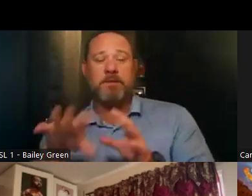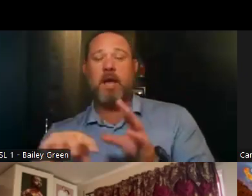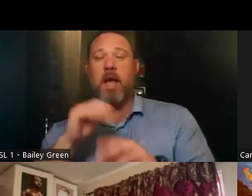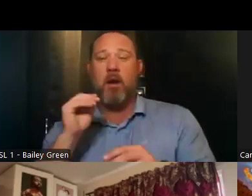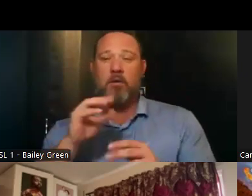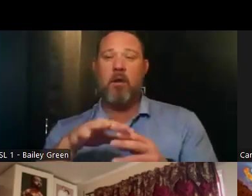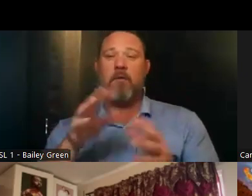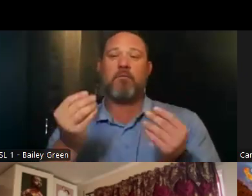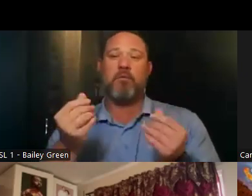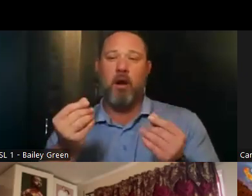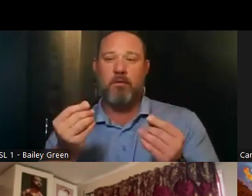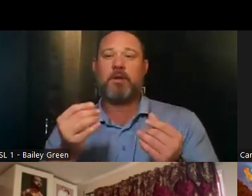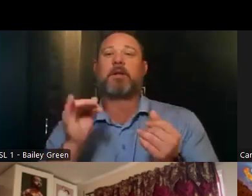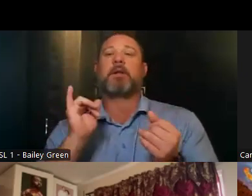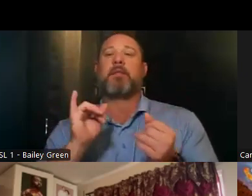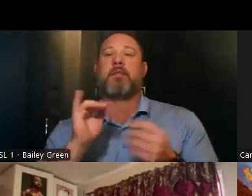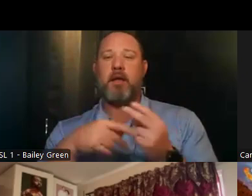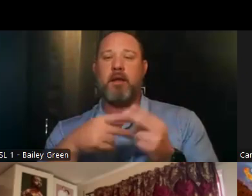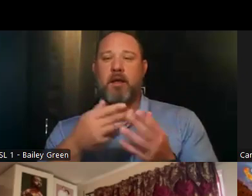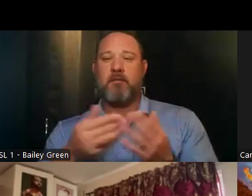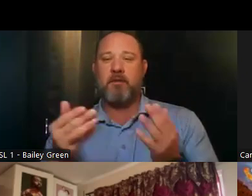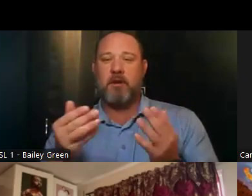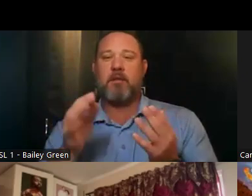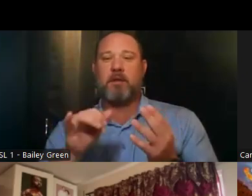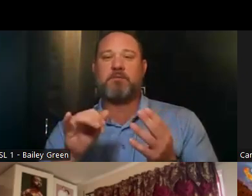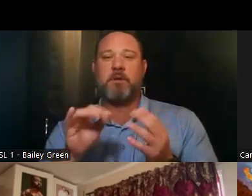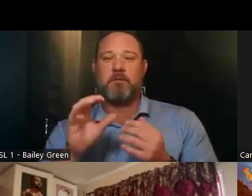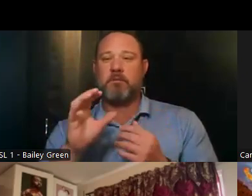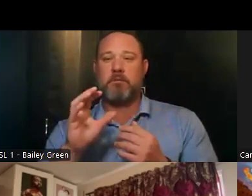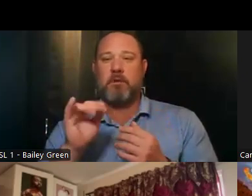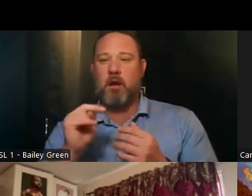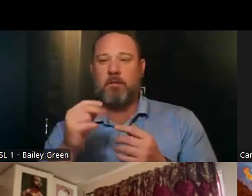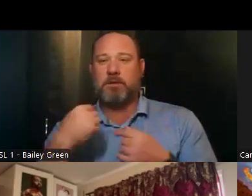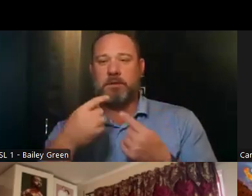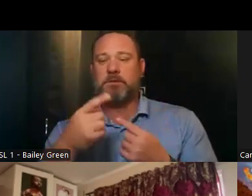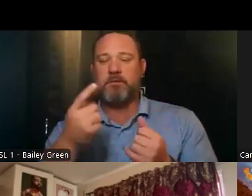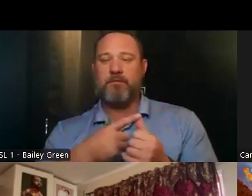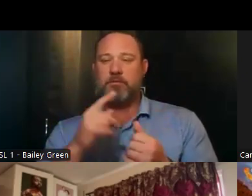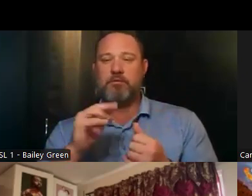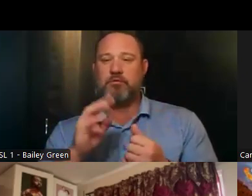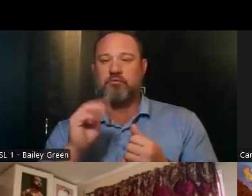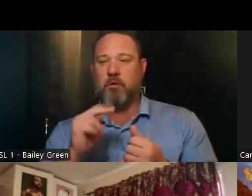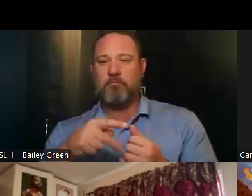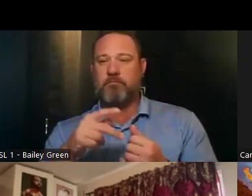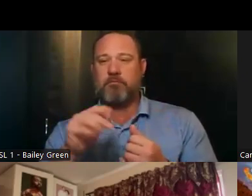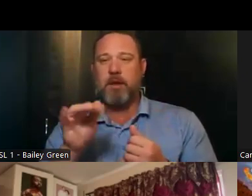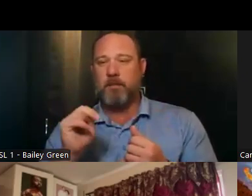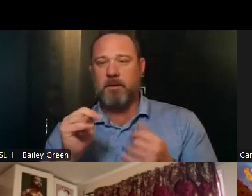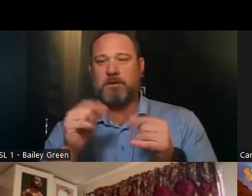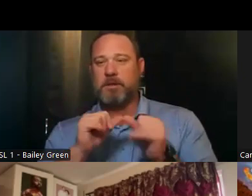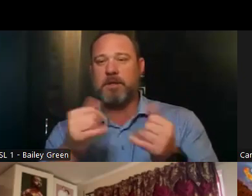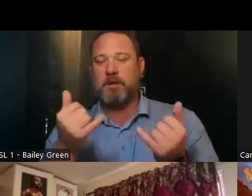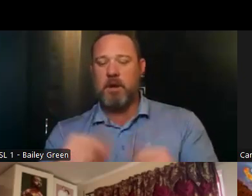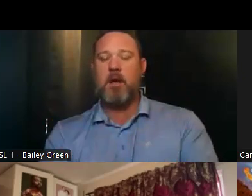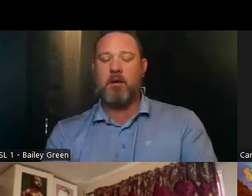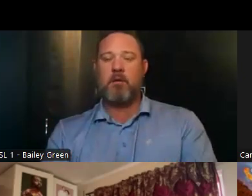your property, that sort of thing. That's been common since the first Trump administration and has continued now. So